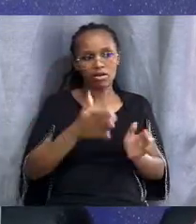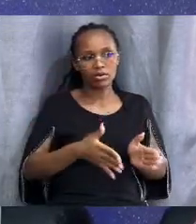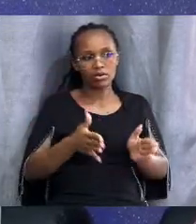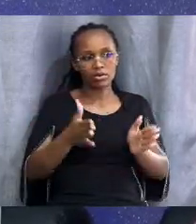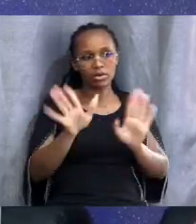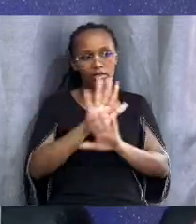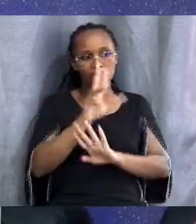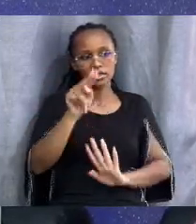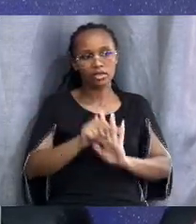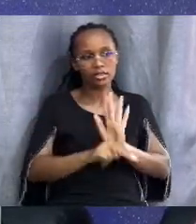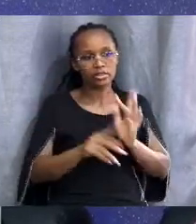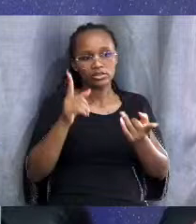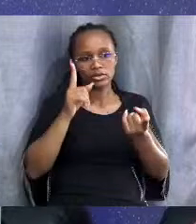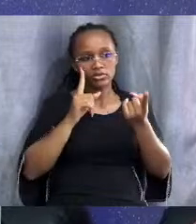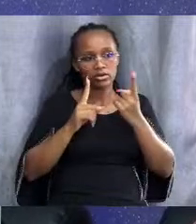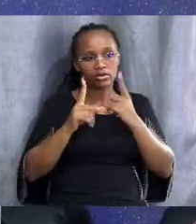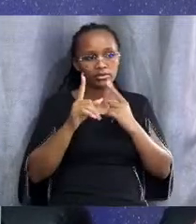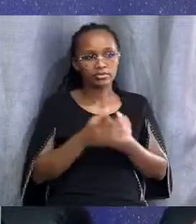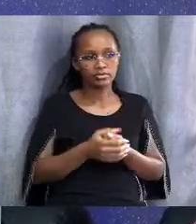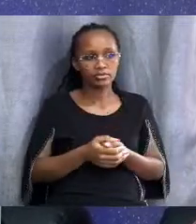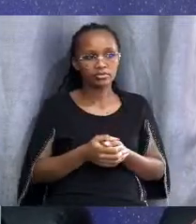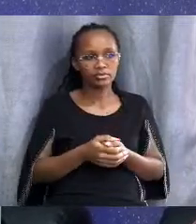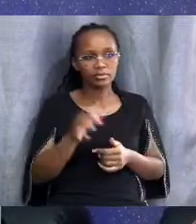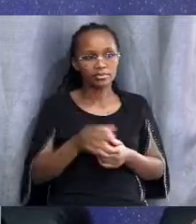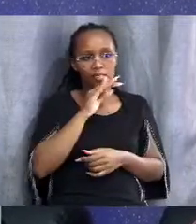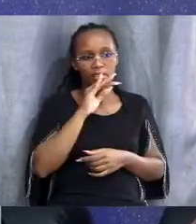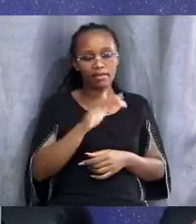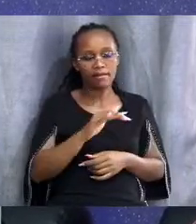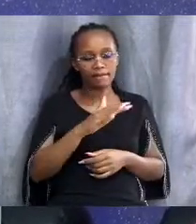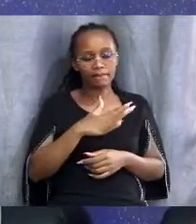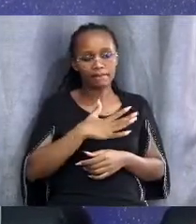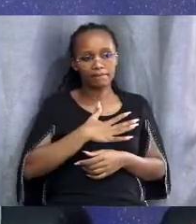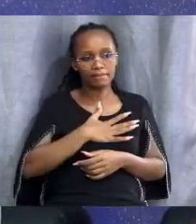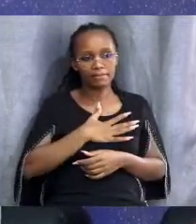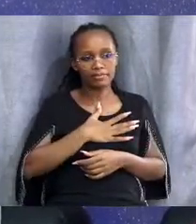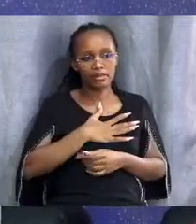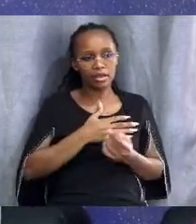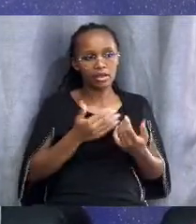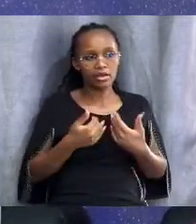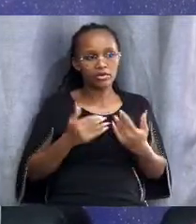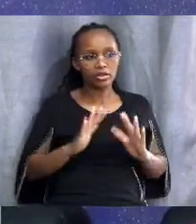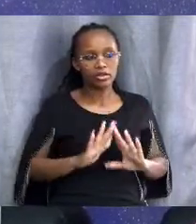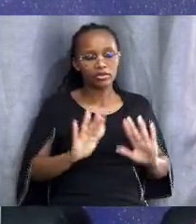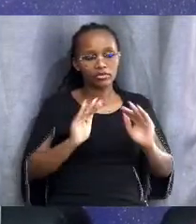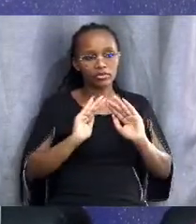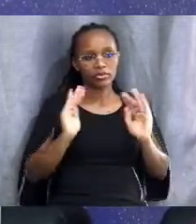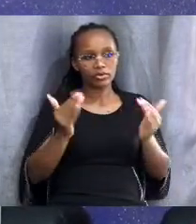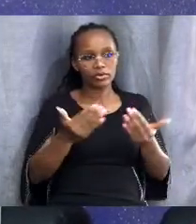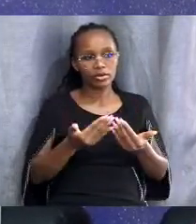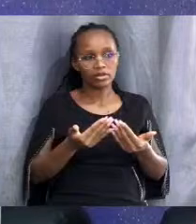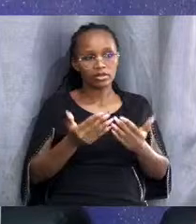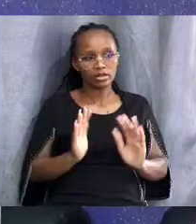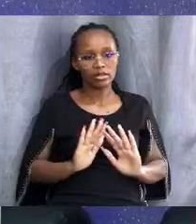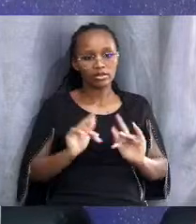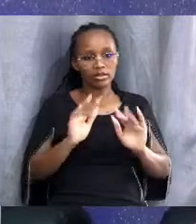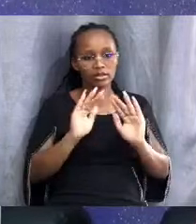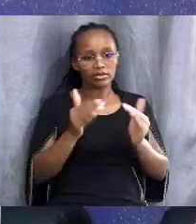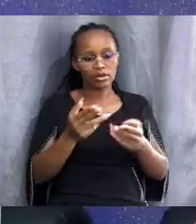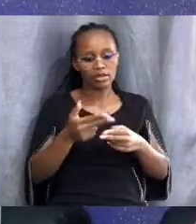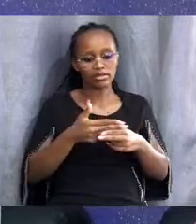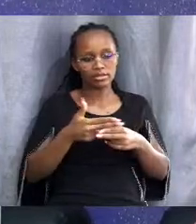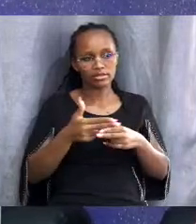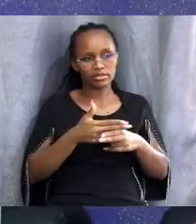the darkness of grief. My dear son, you may have left the world, you may have left this world too